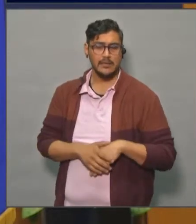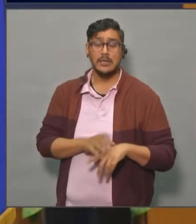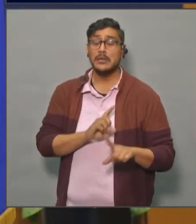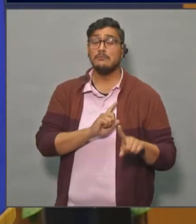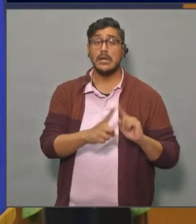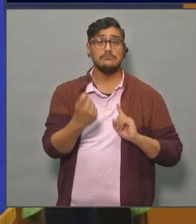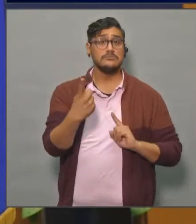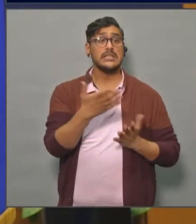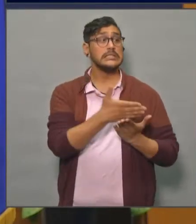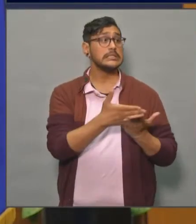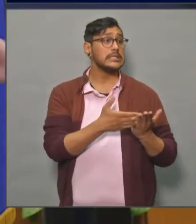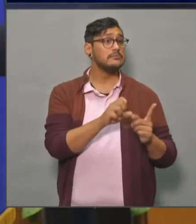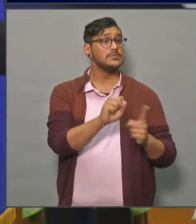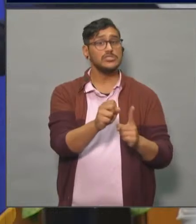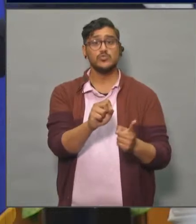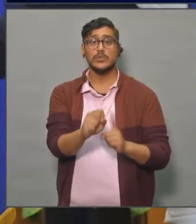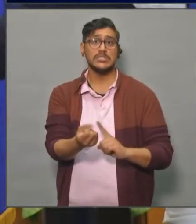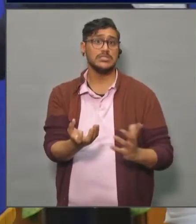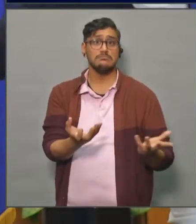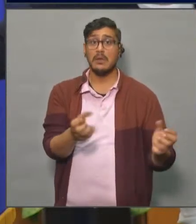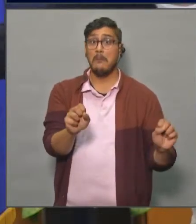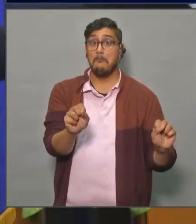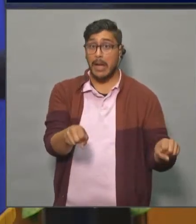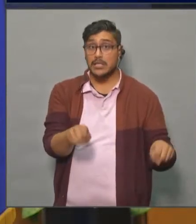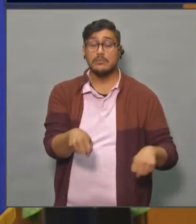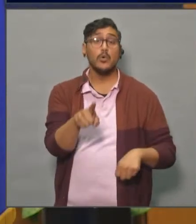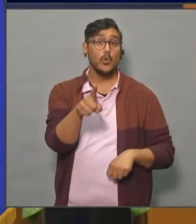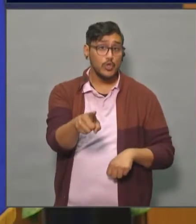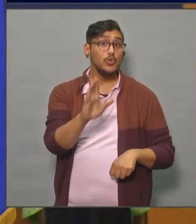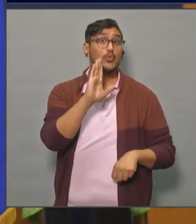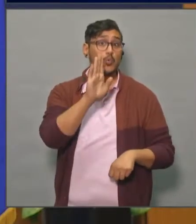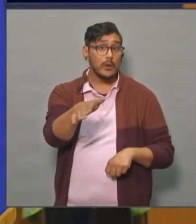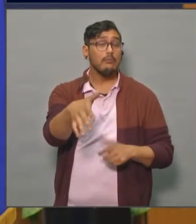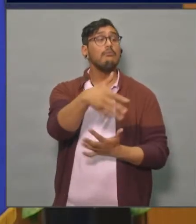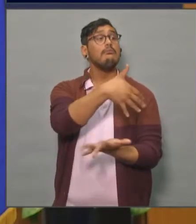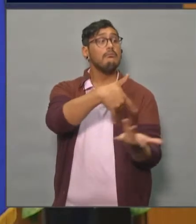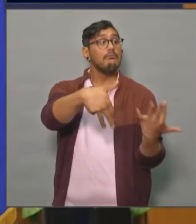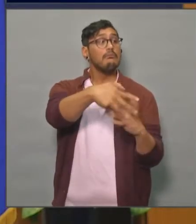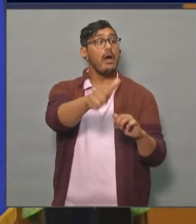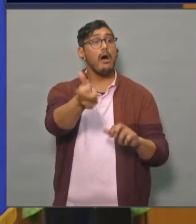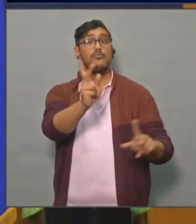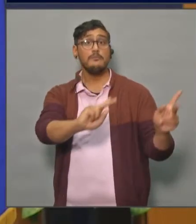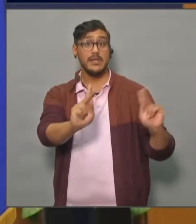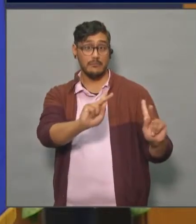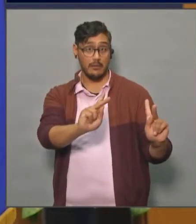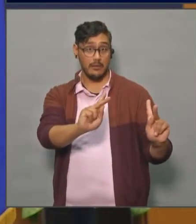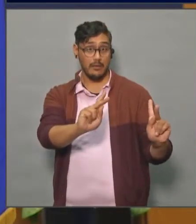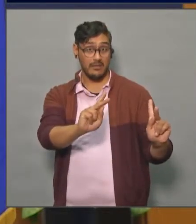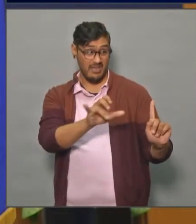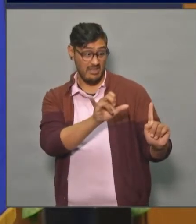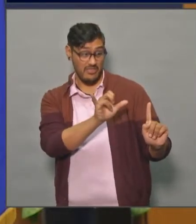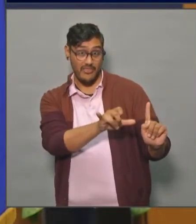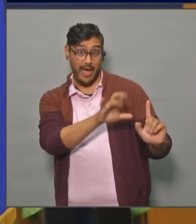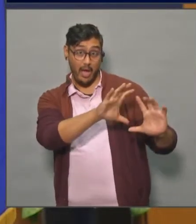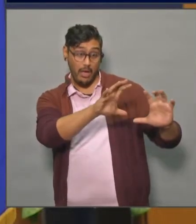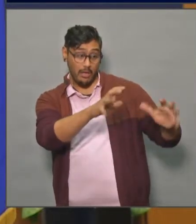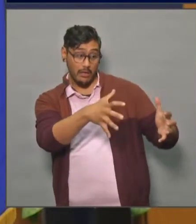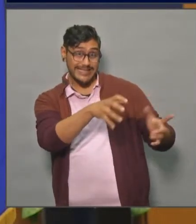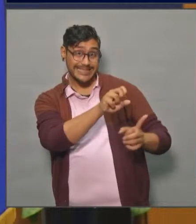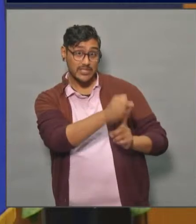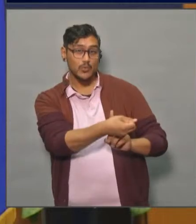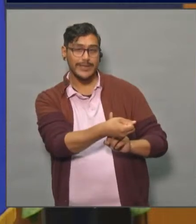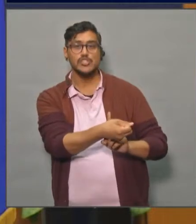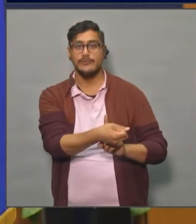where you may be around some other people. And in those circumstances, you're absolutely right. We do recommend